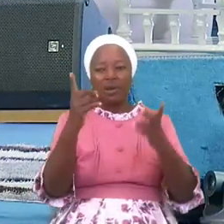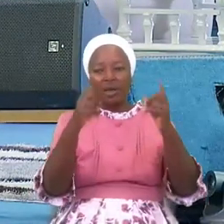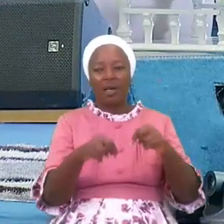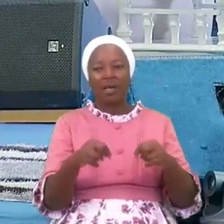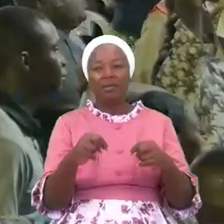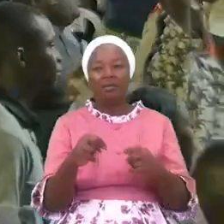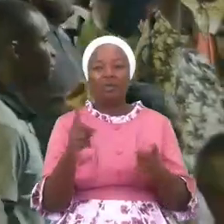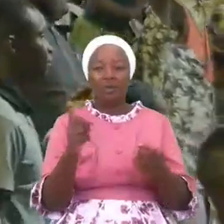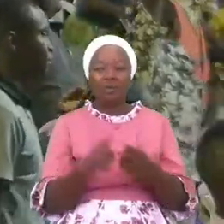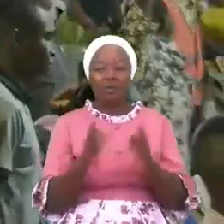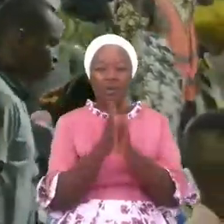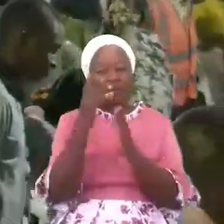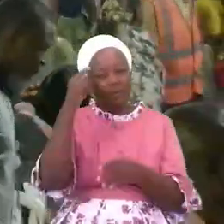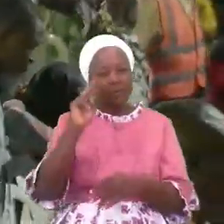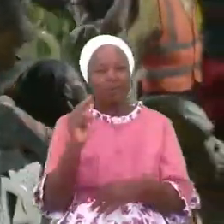Praise the Lord.